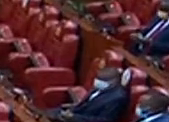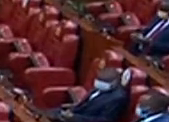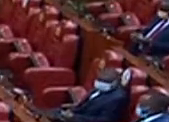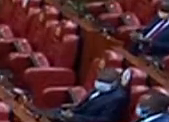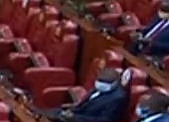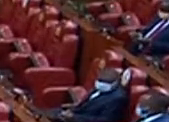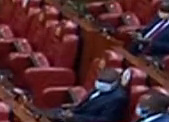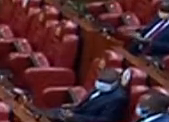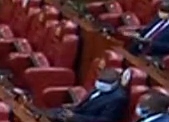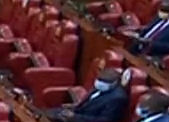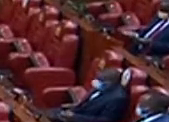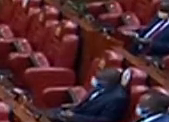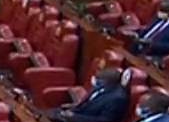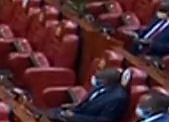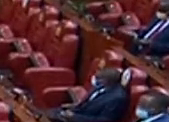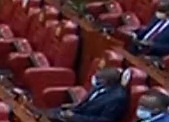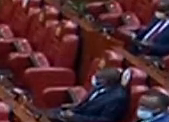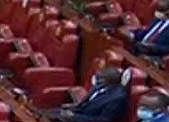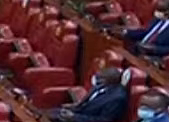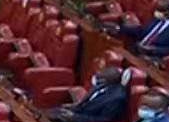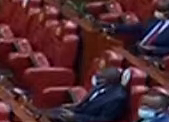Bill